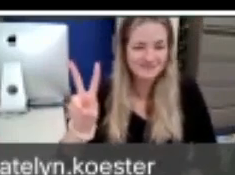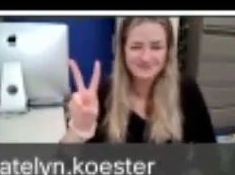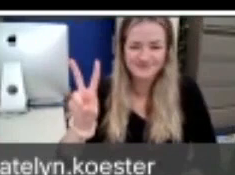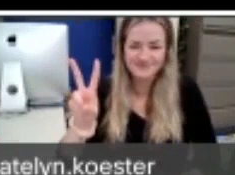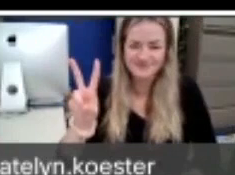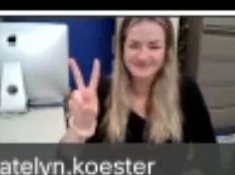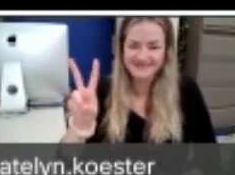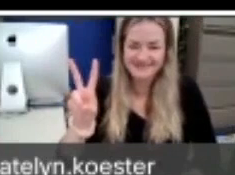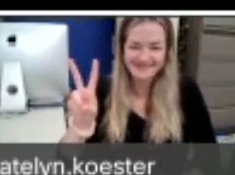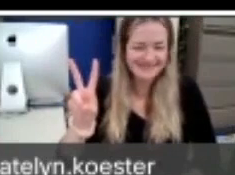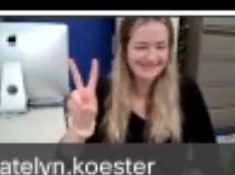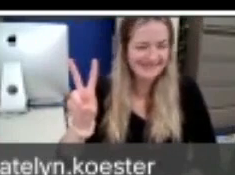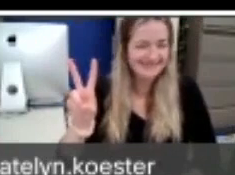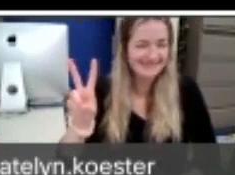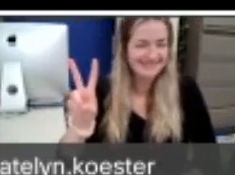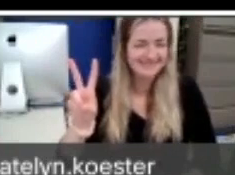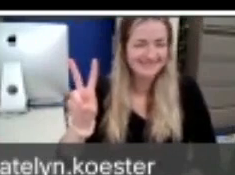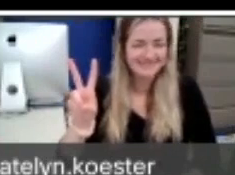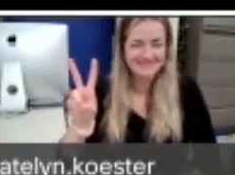V.